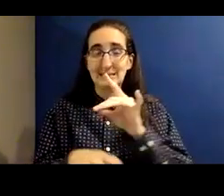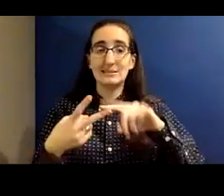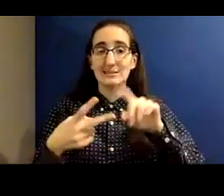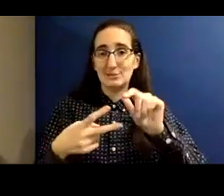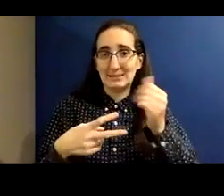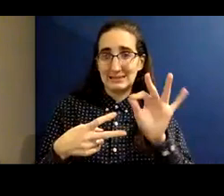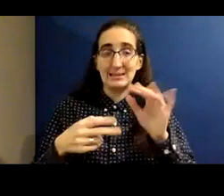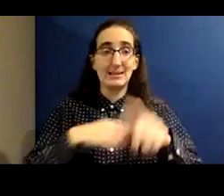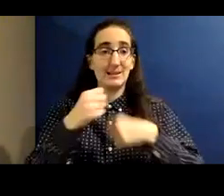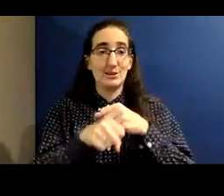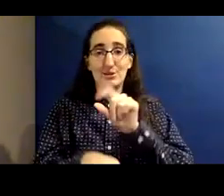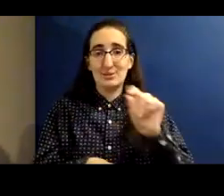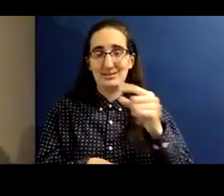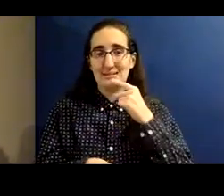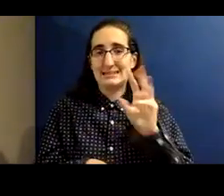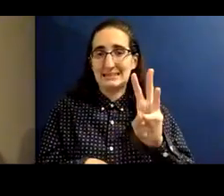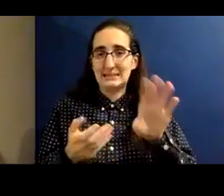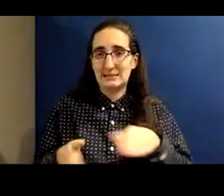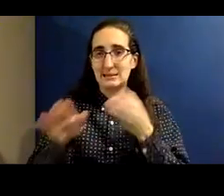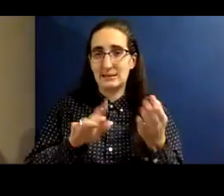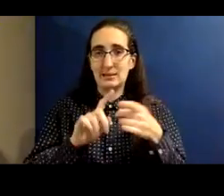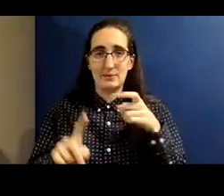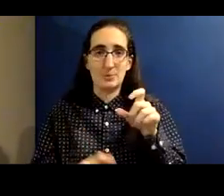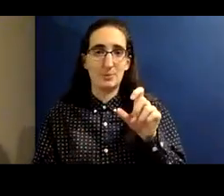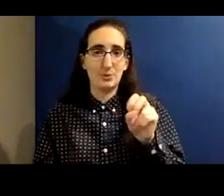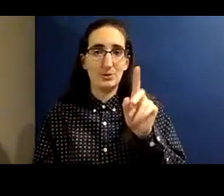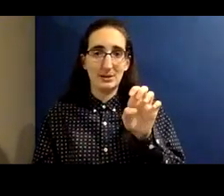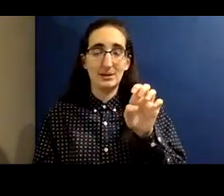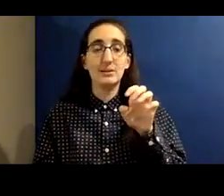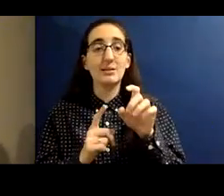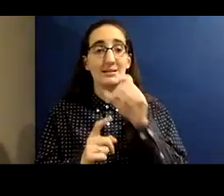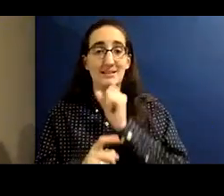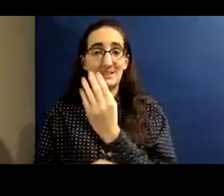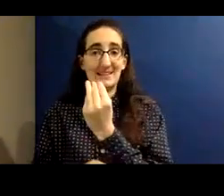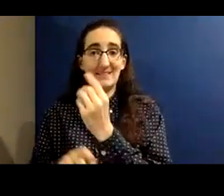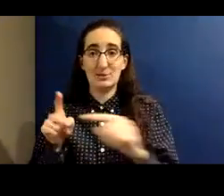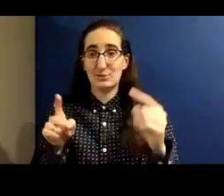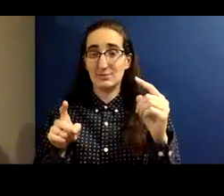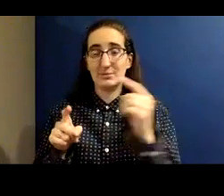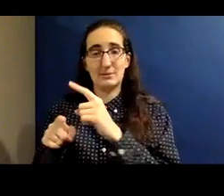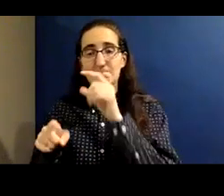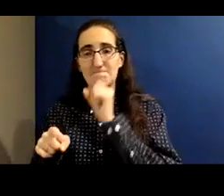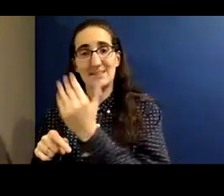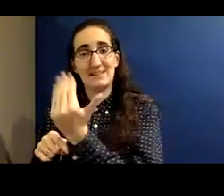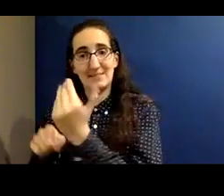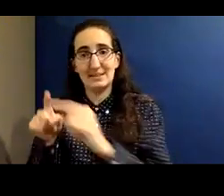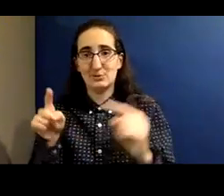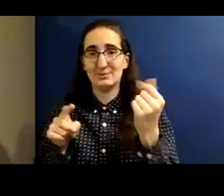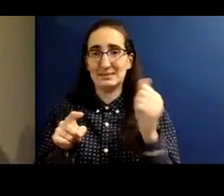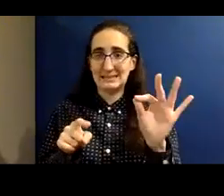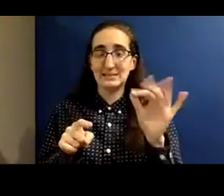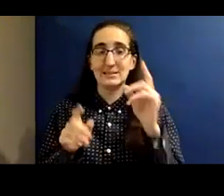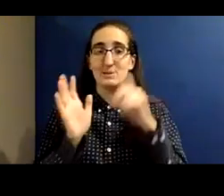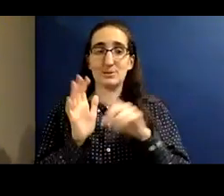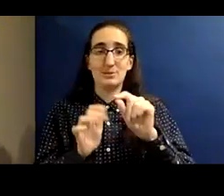in 2020, 6 deaths by suicide. And for 15 to 19-year-olds, we saw in 2017,